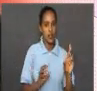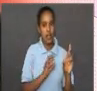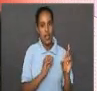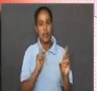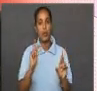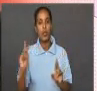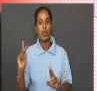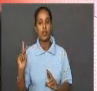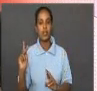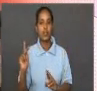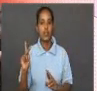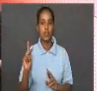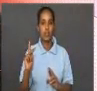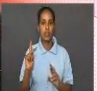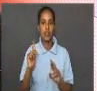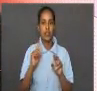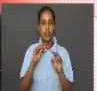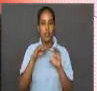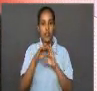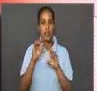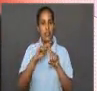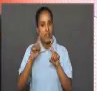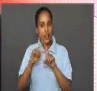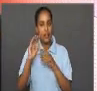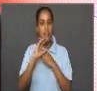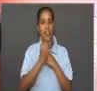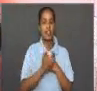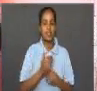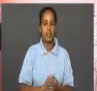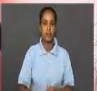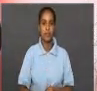and products in different phases.